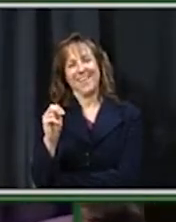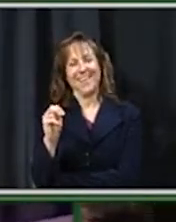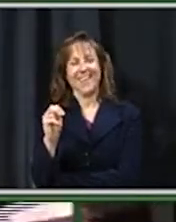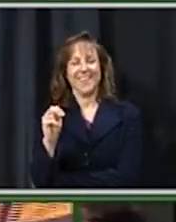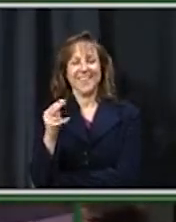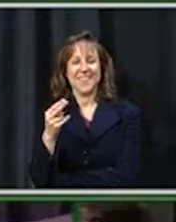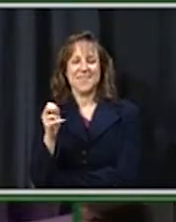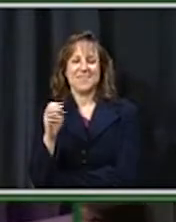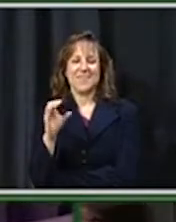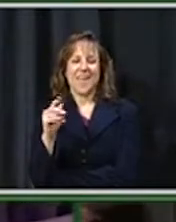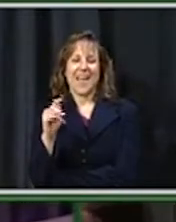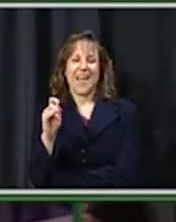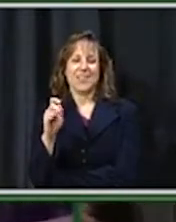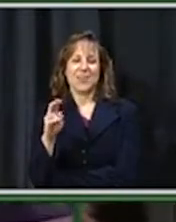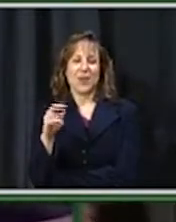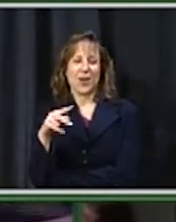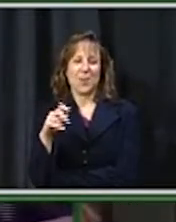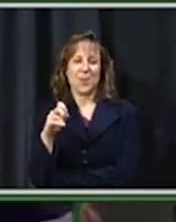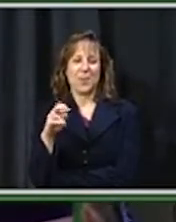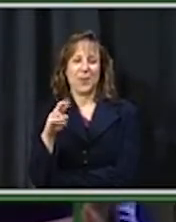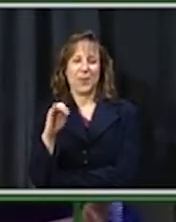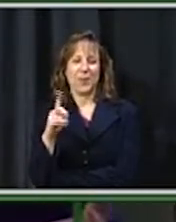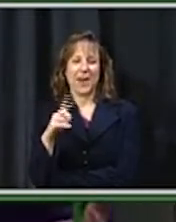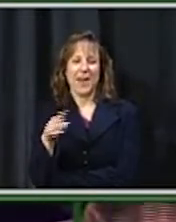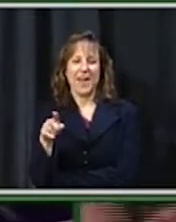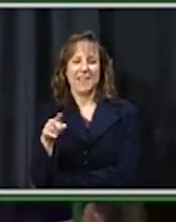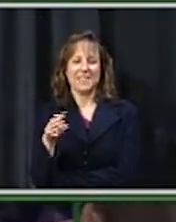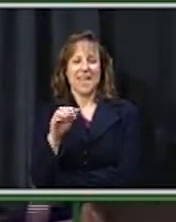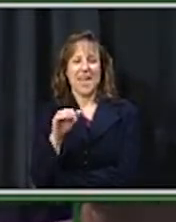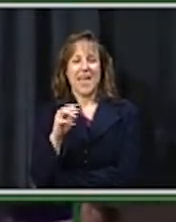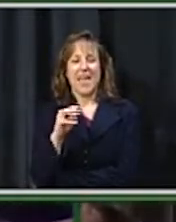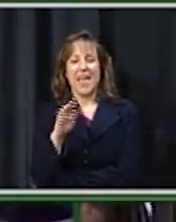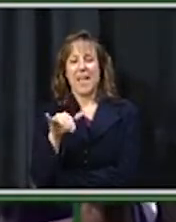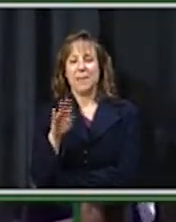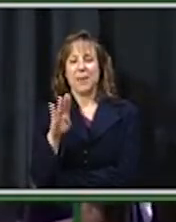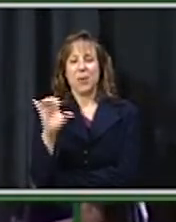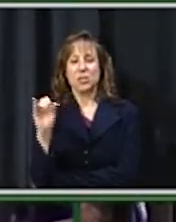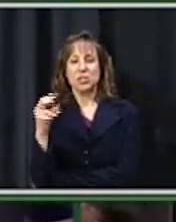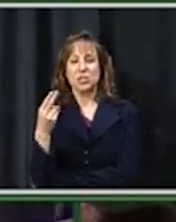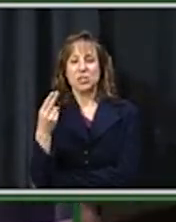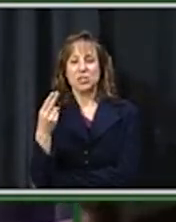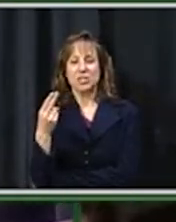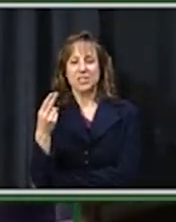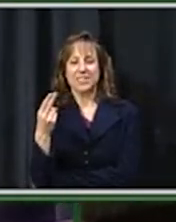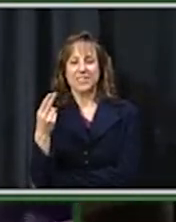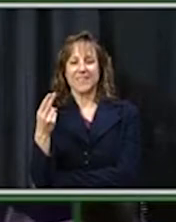Hector Perez. Amy Bush.